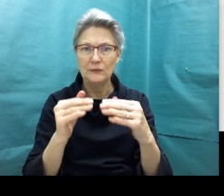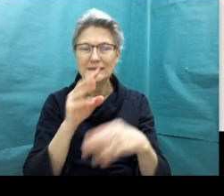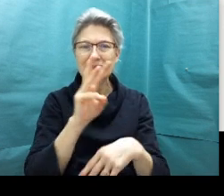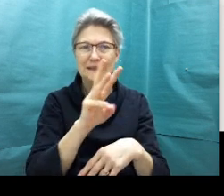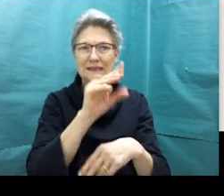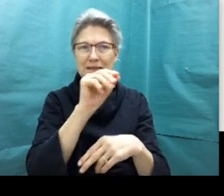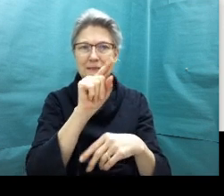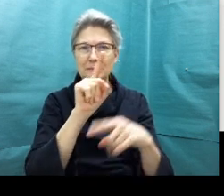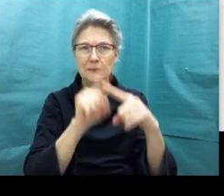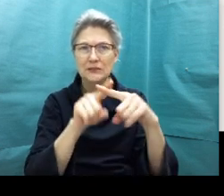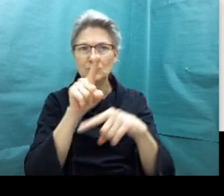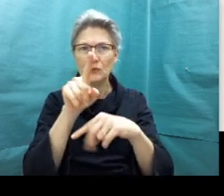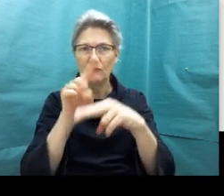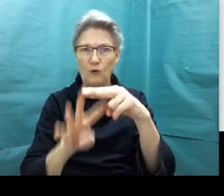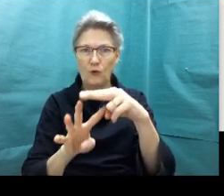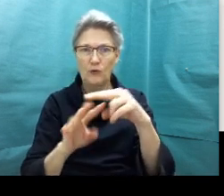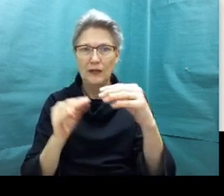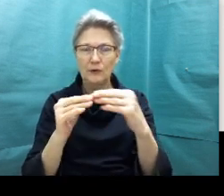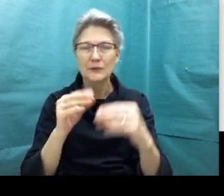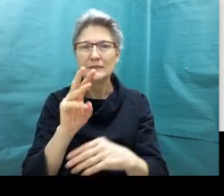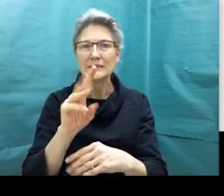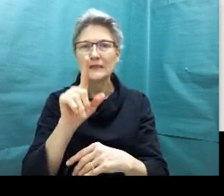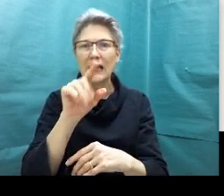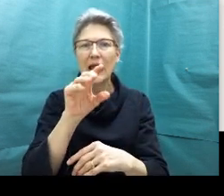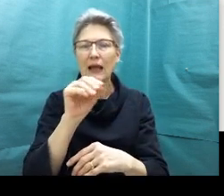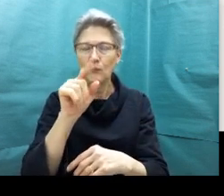that Sam